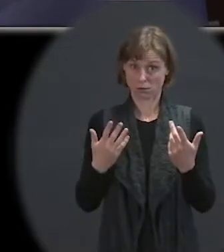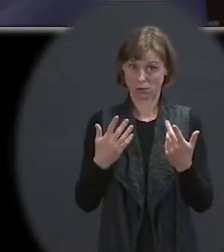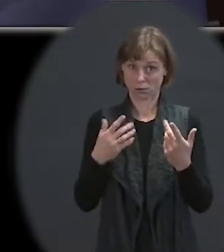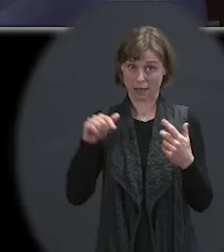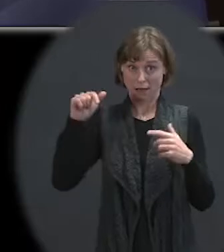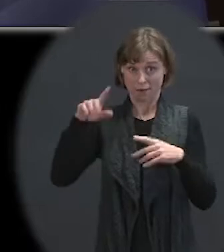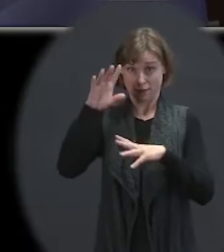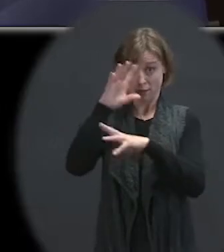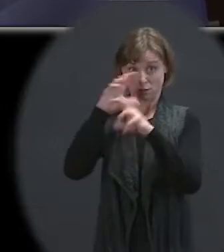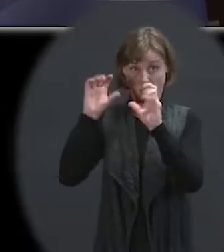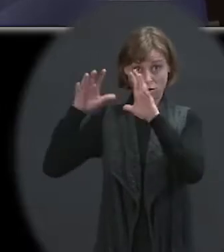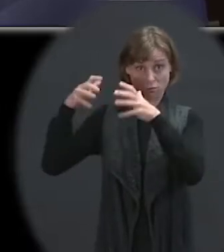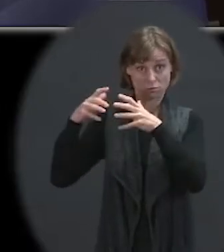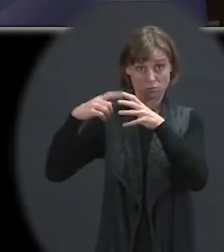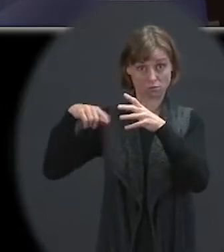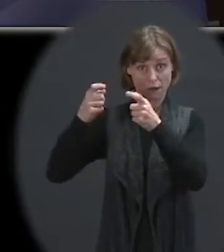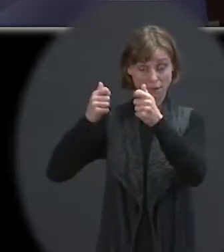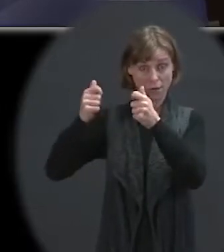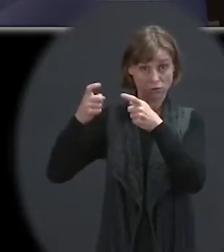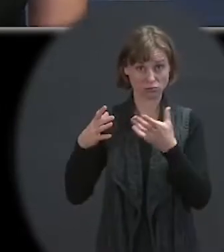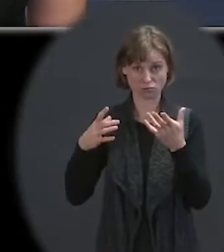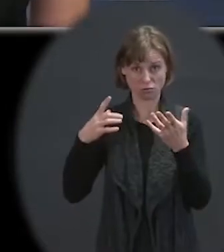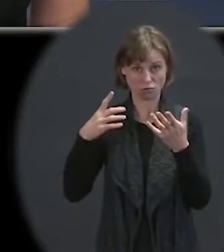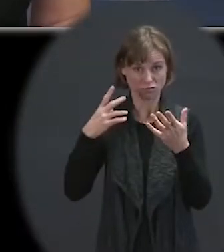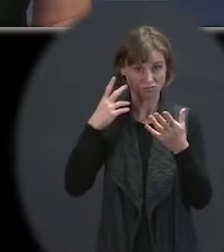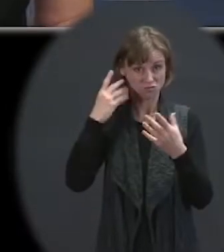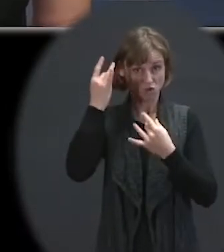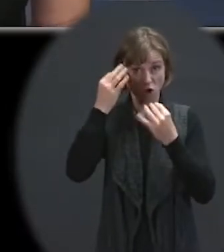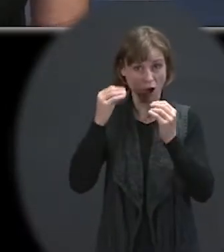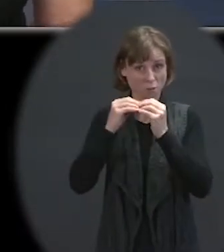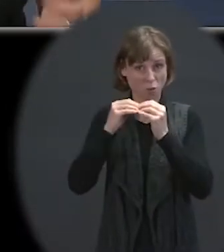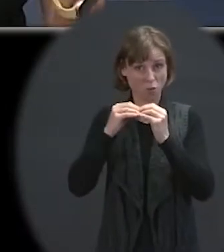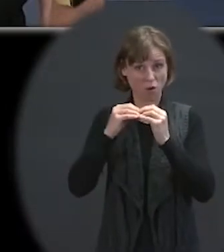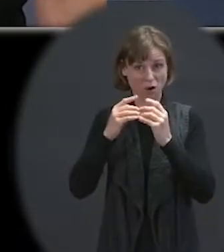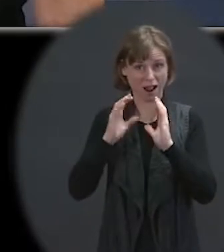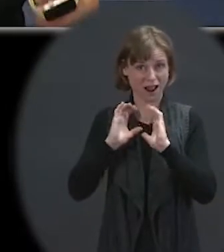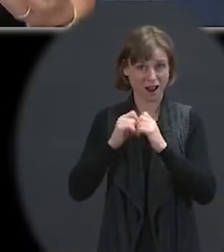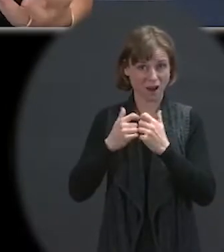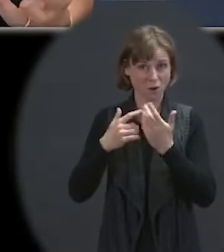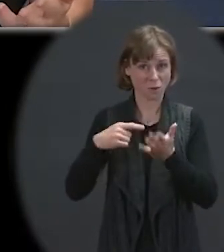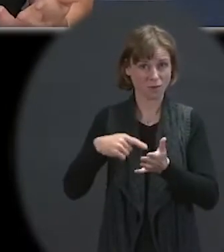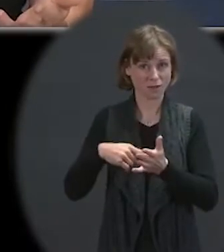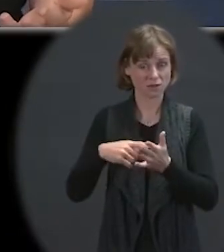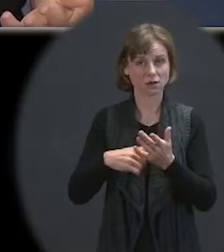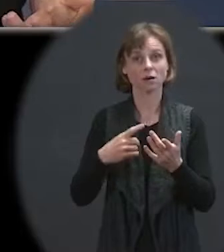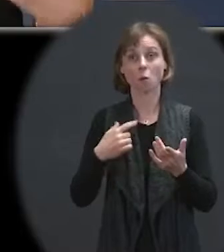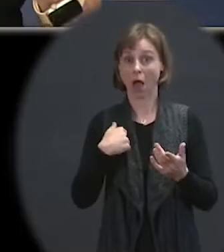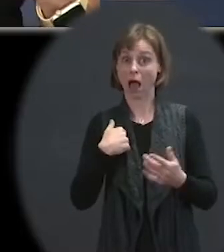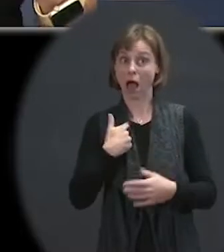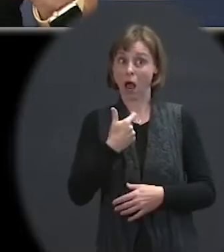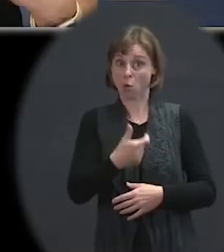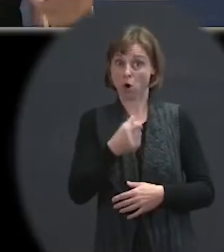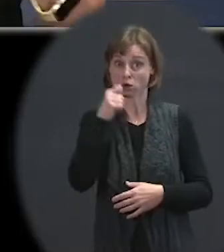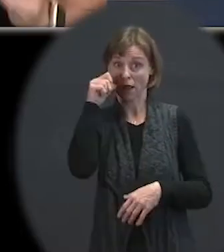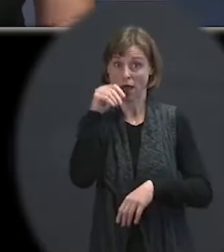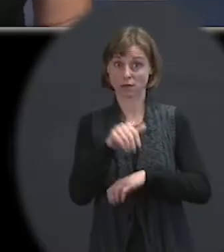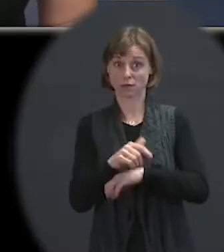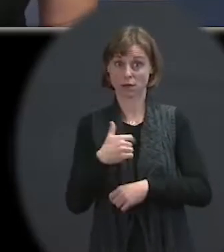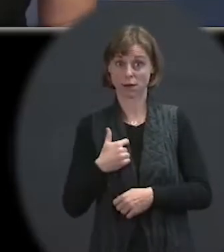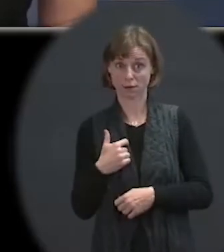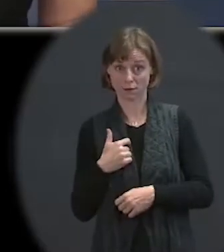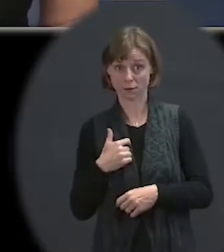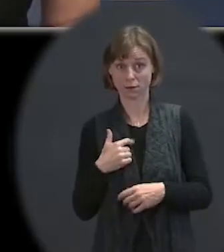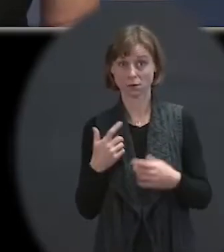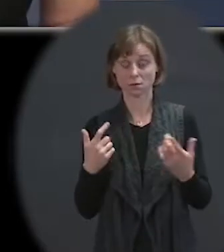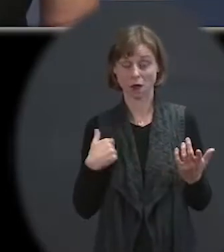thoughts in terms of how to honor the dead? Well, first, I don't know. I watched last night, and I'm pretty,